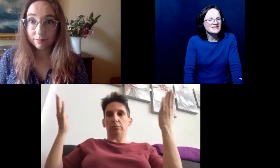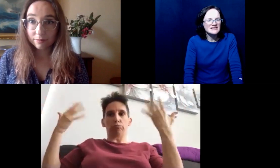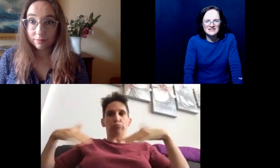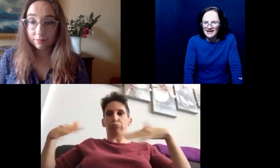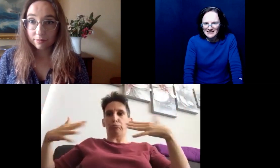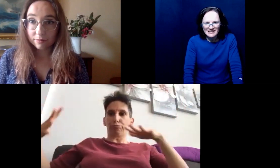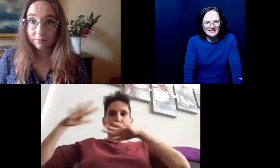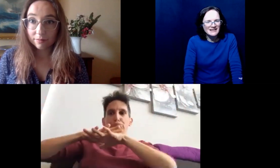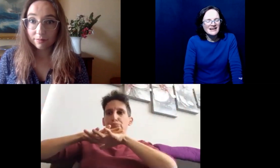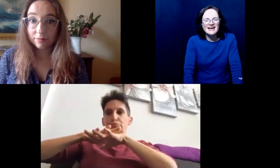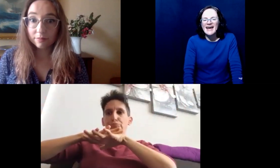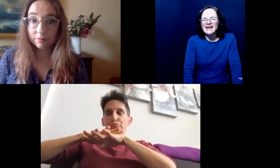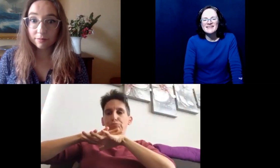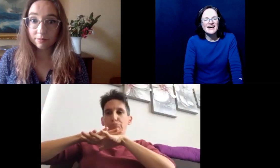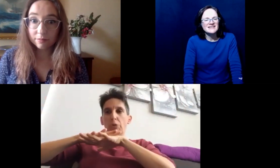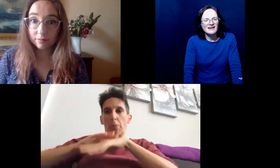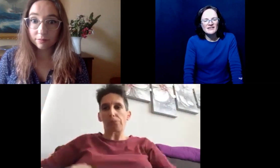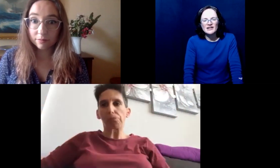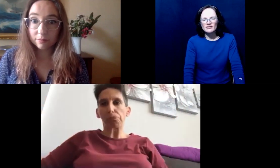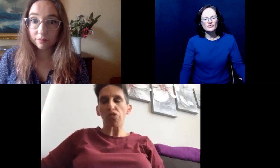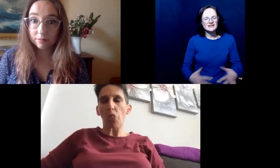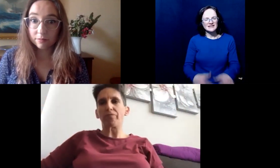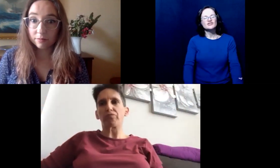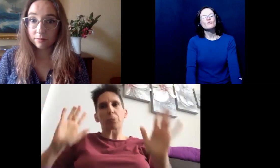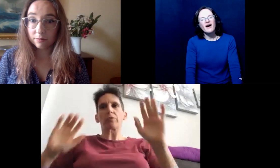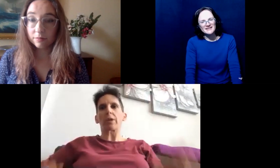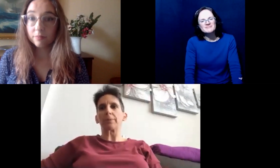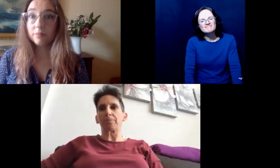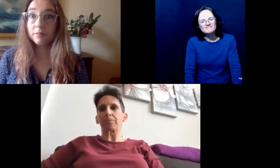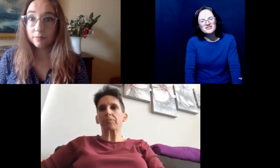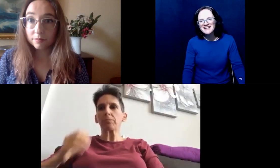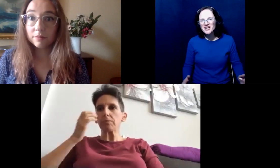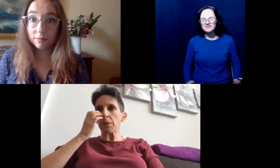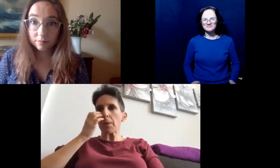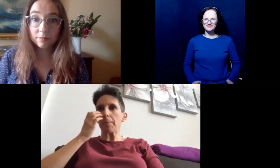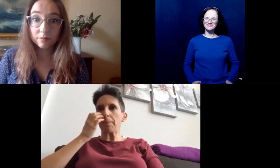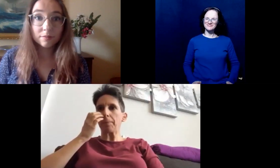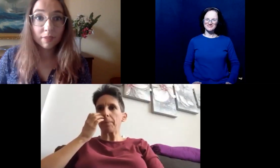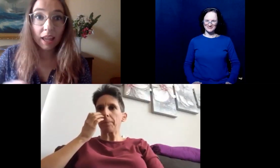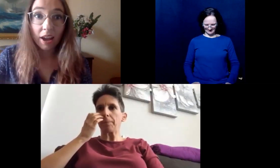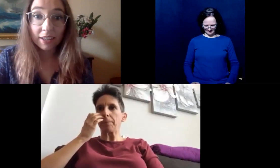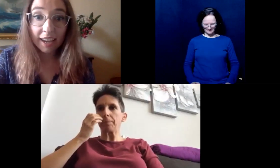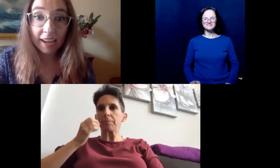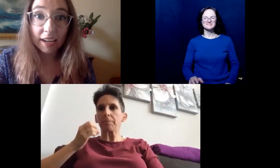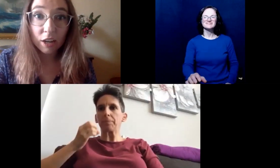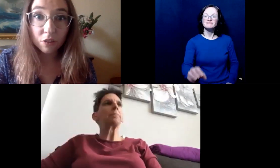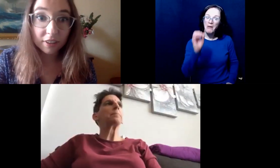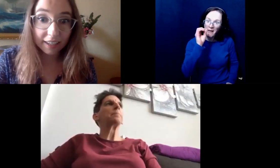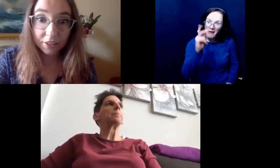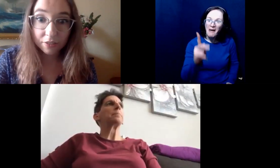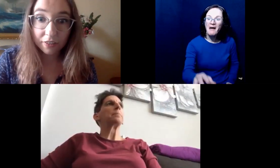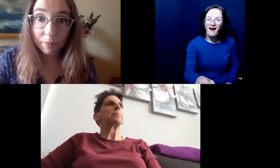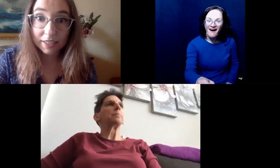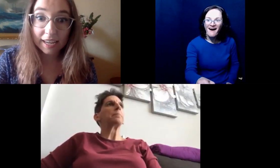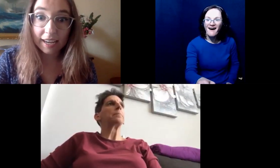within the society, and that they're really intertwined. So that's all. Okay, well,